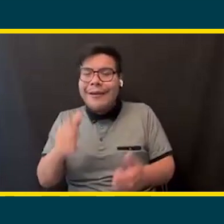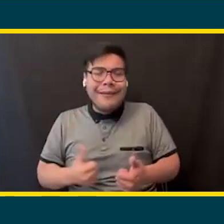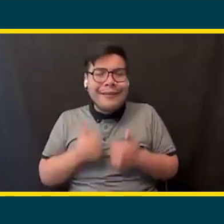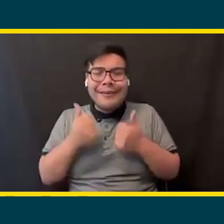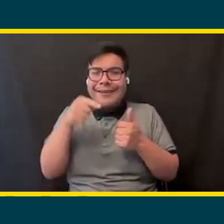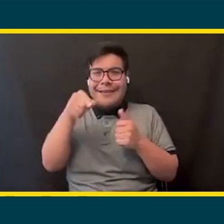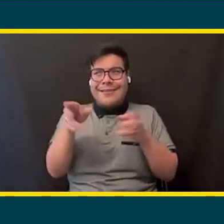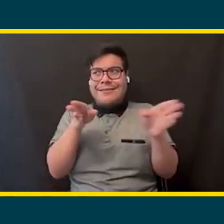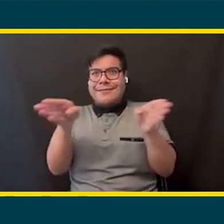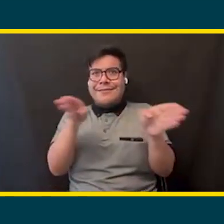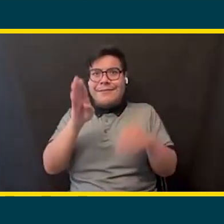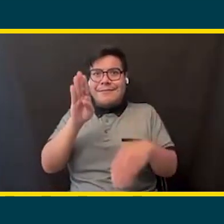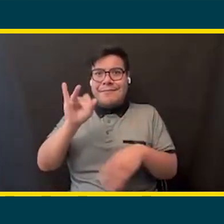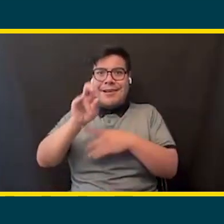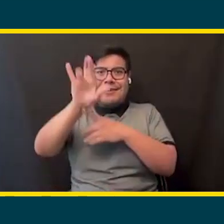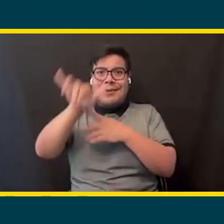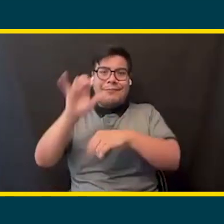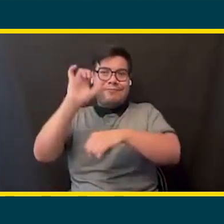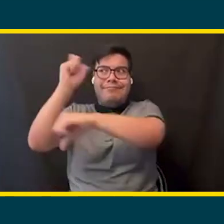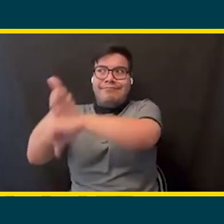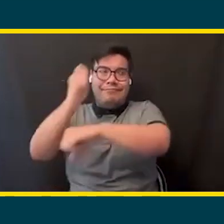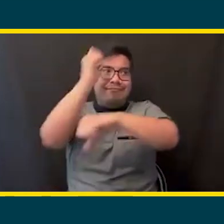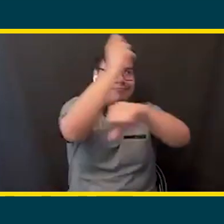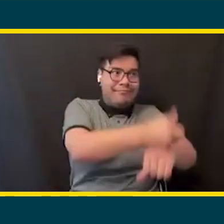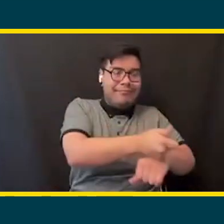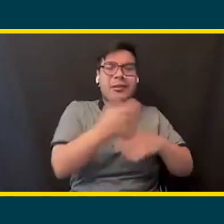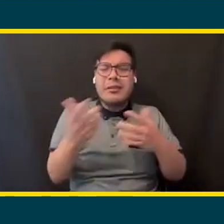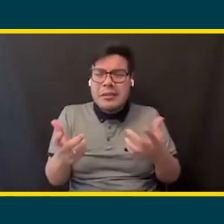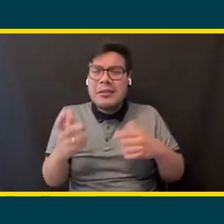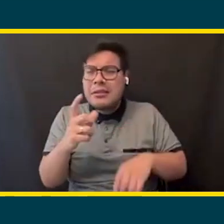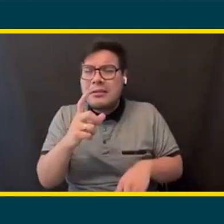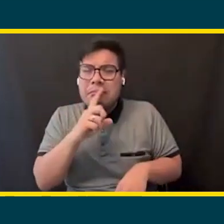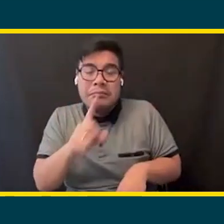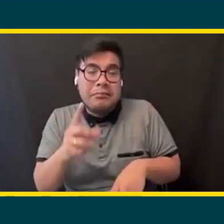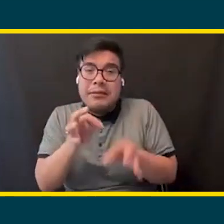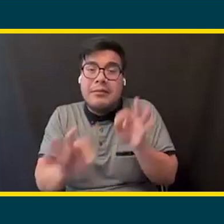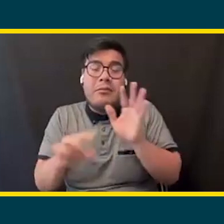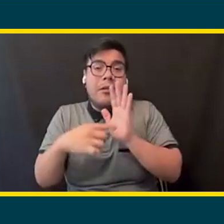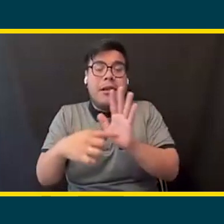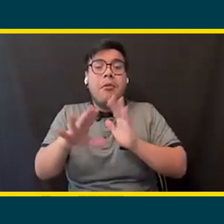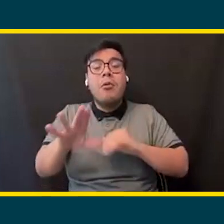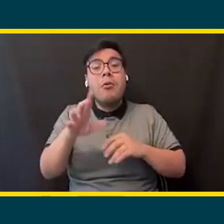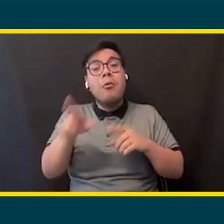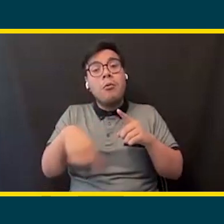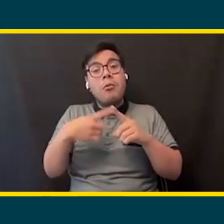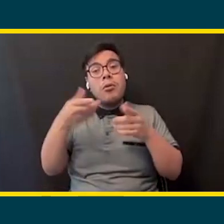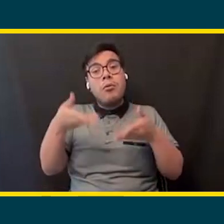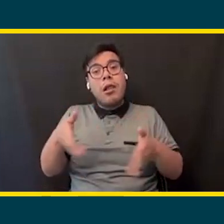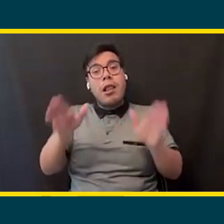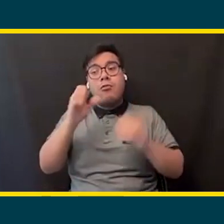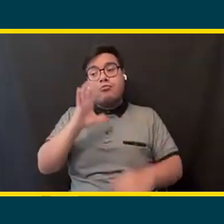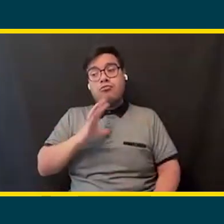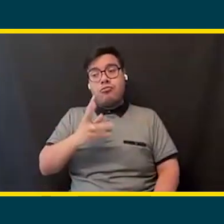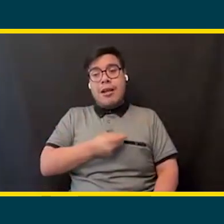that have been created. And like, even just like a very simple example, when you allow trans women